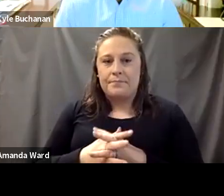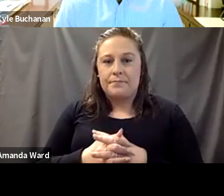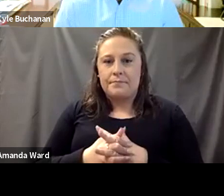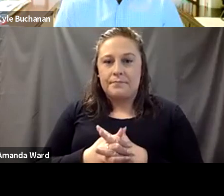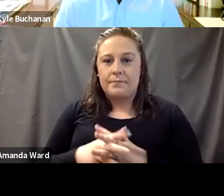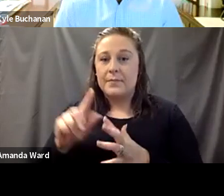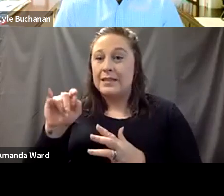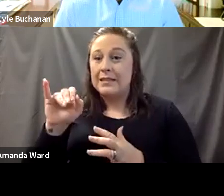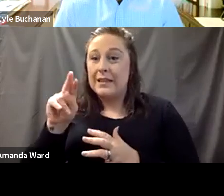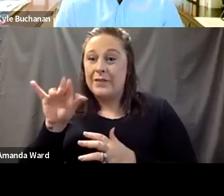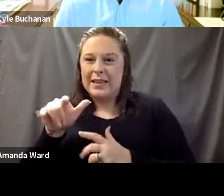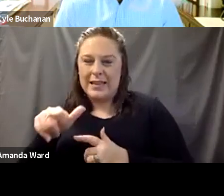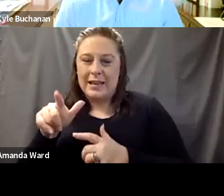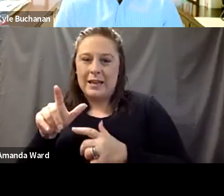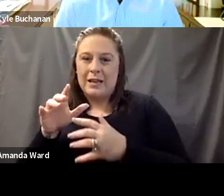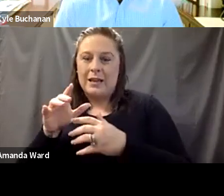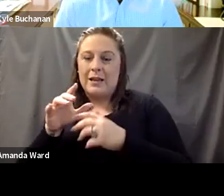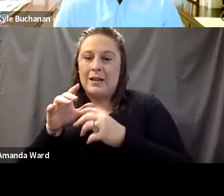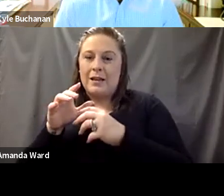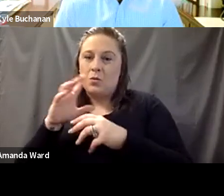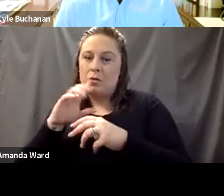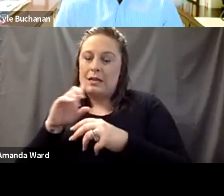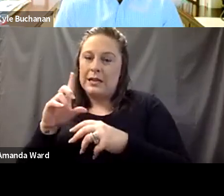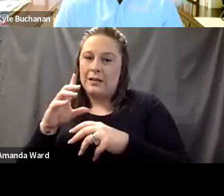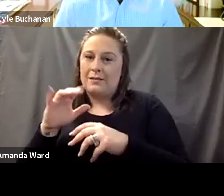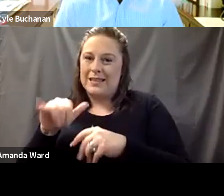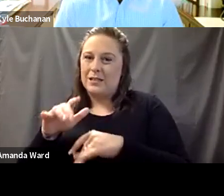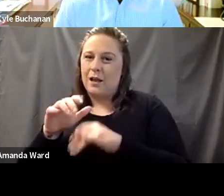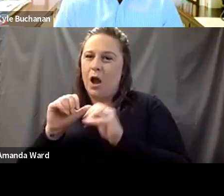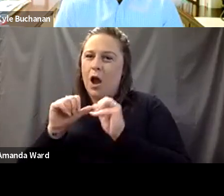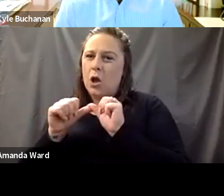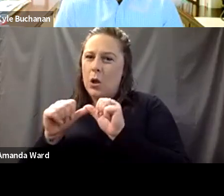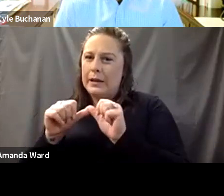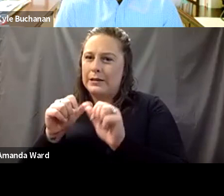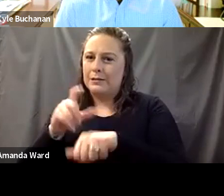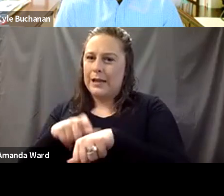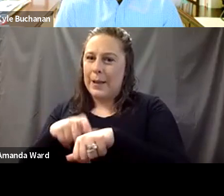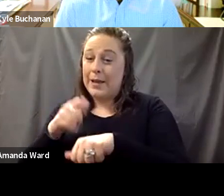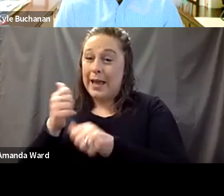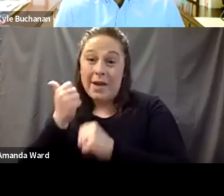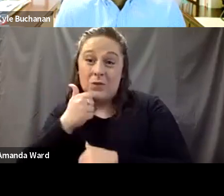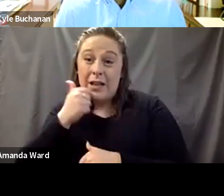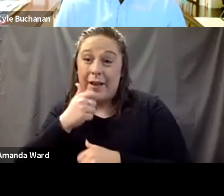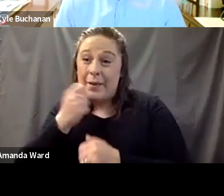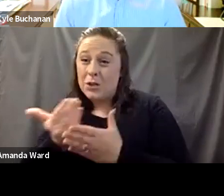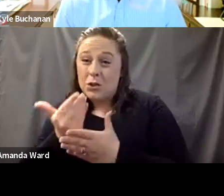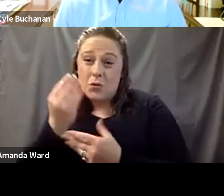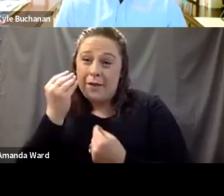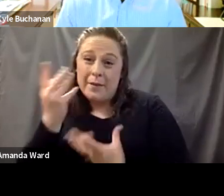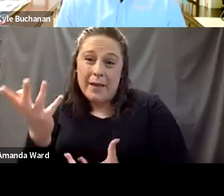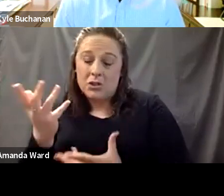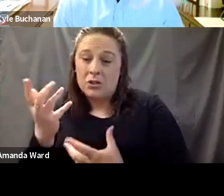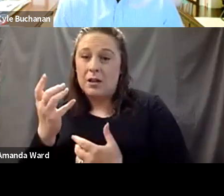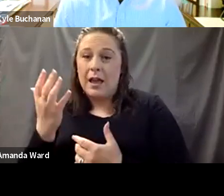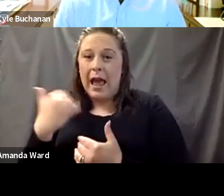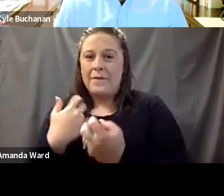And that feeds into kind of this ongoing rolling period that we're in, where every day, can be new information. And so that's why having